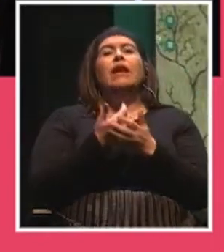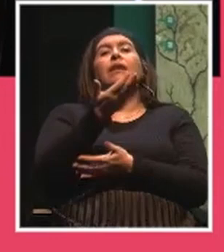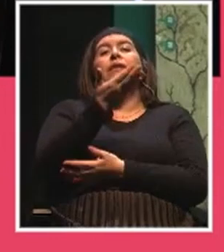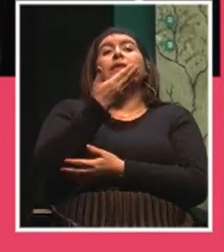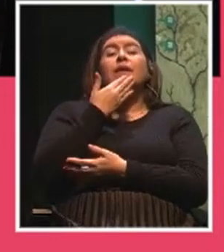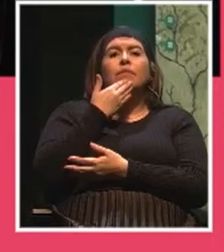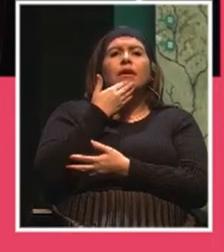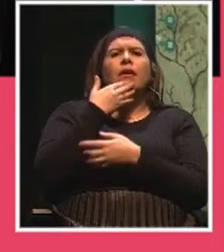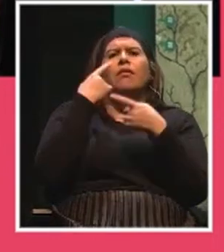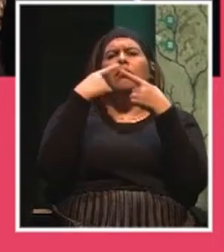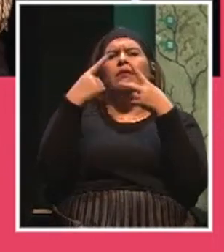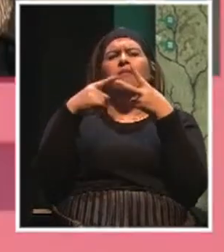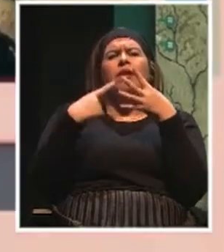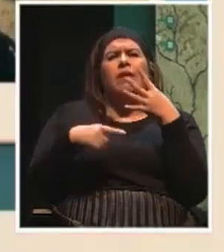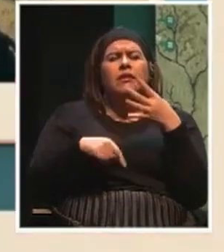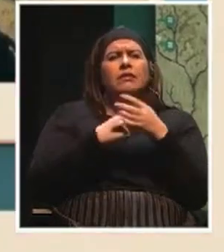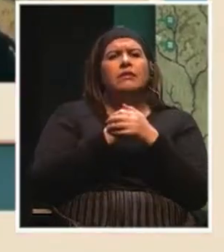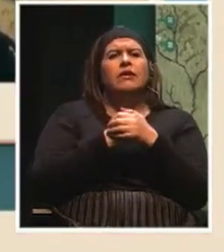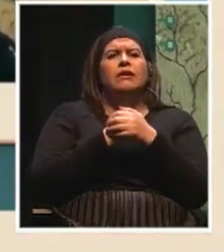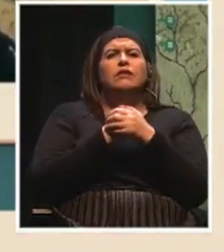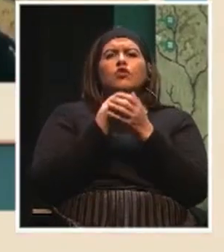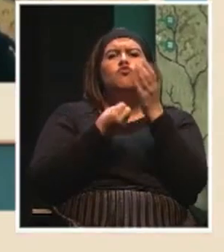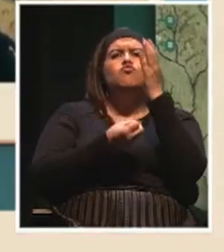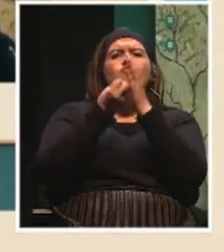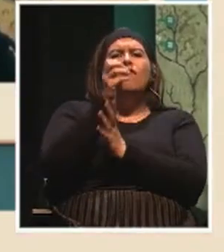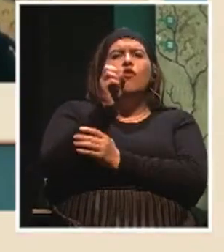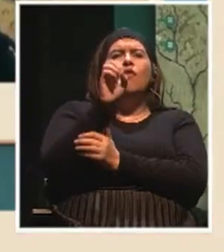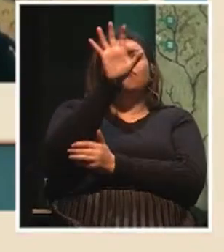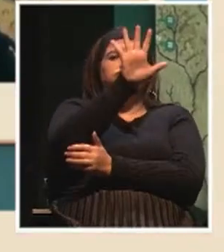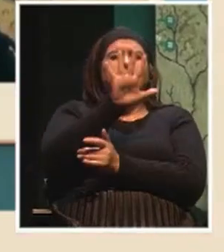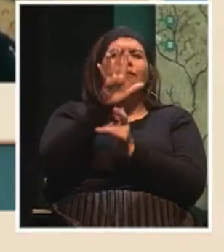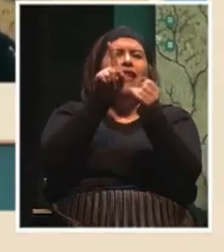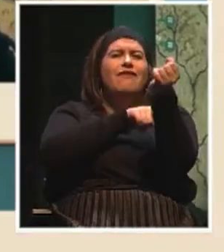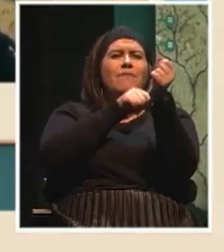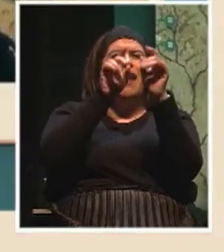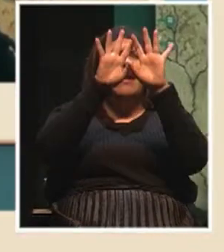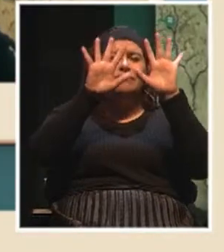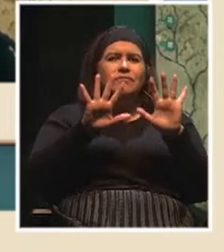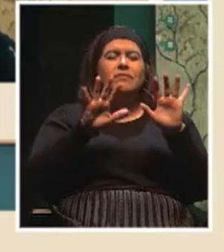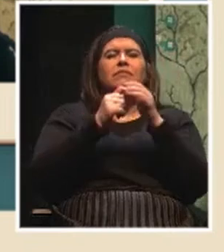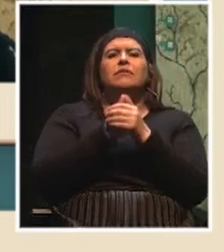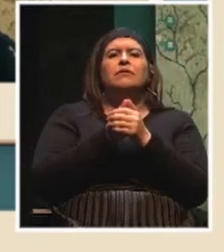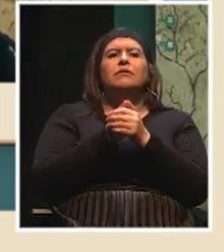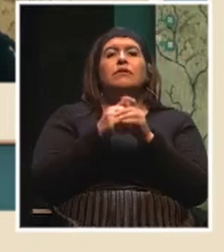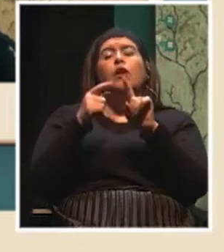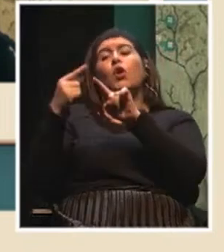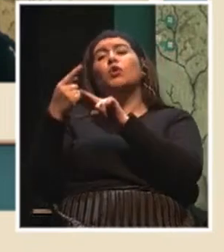iterations and generations of the map. George R. R. Martin had a very primitive map of Westeros